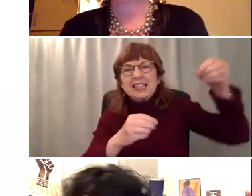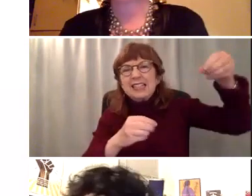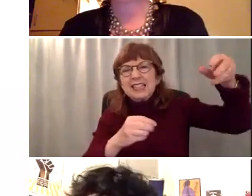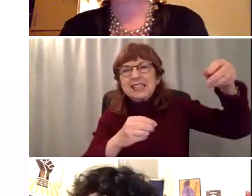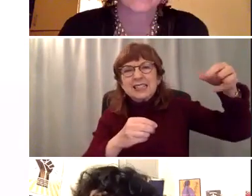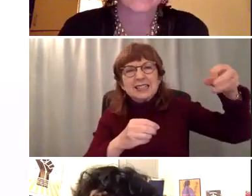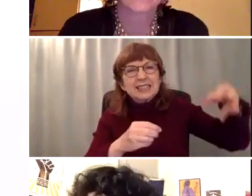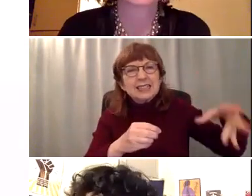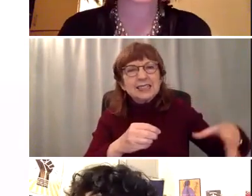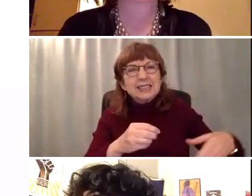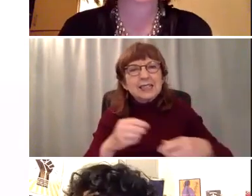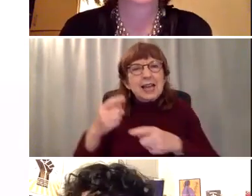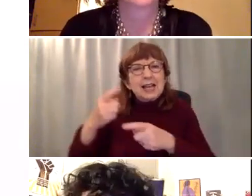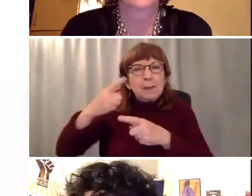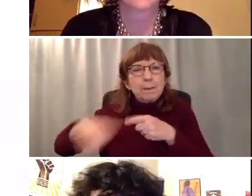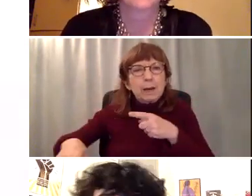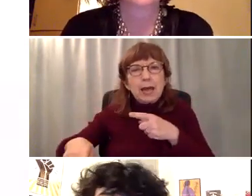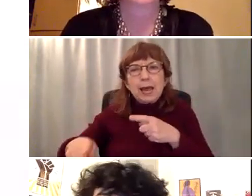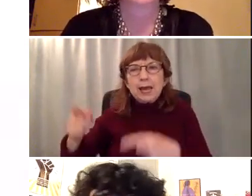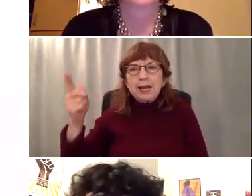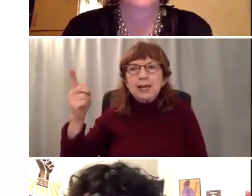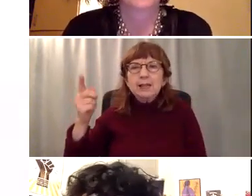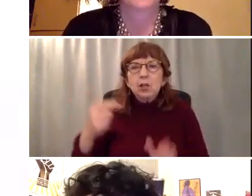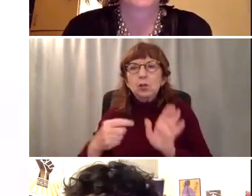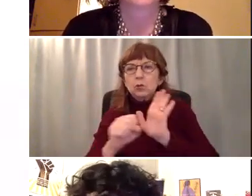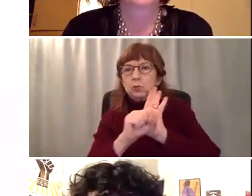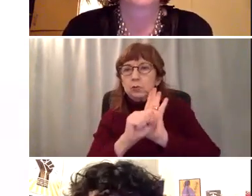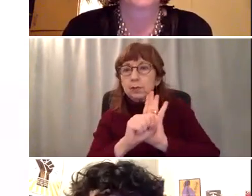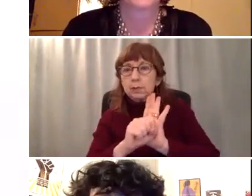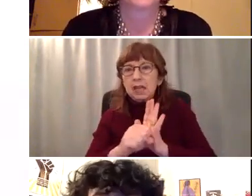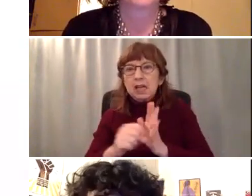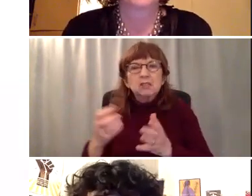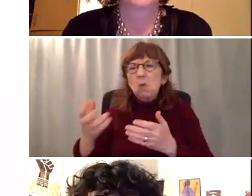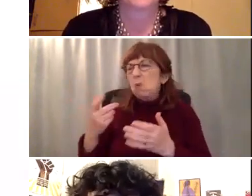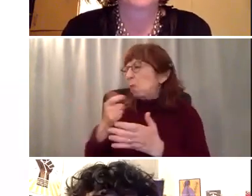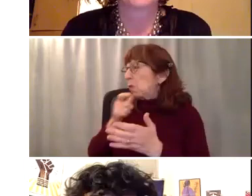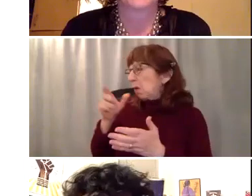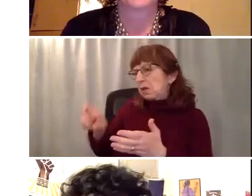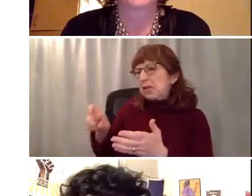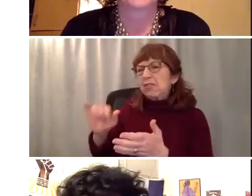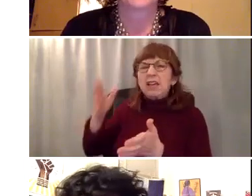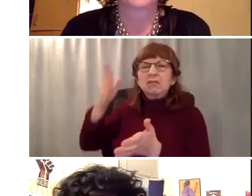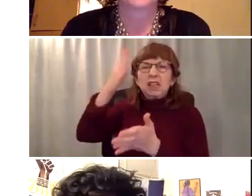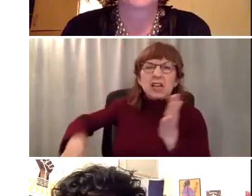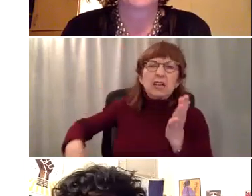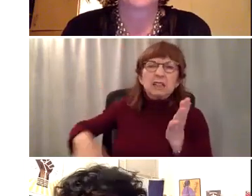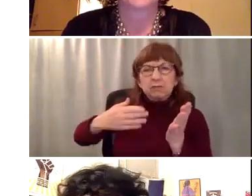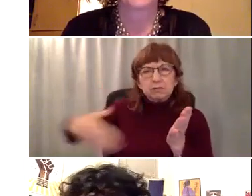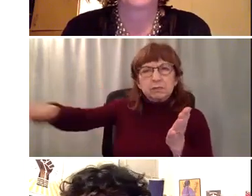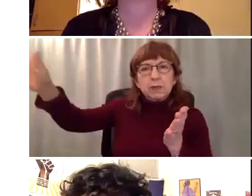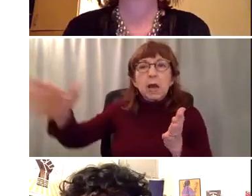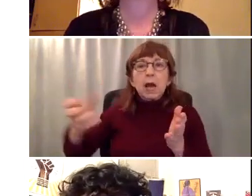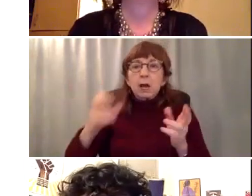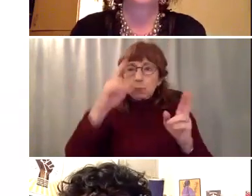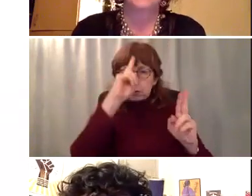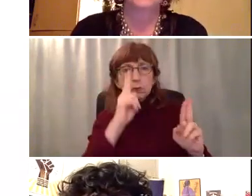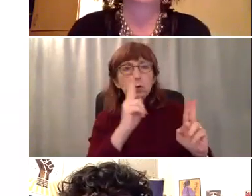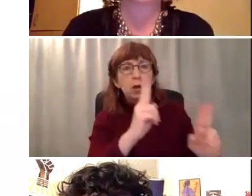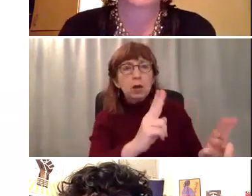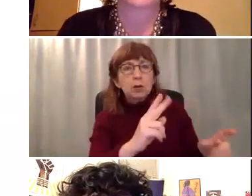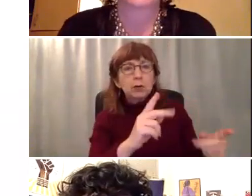to symbolize the releasing or the cutting of that what doesn't serve us. And I also wanted to pay homage